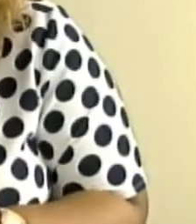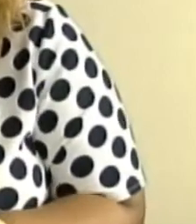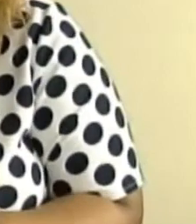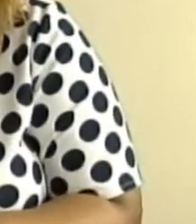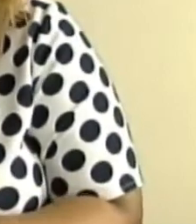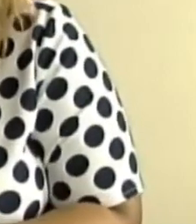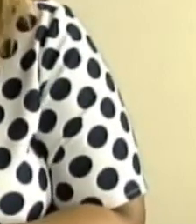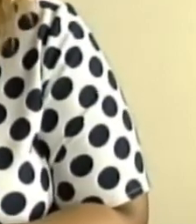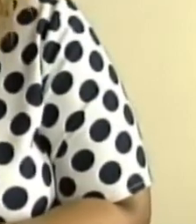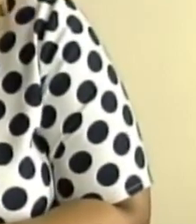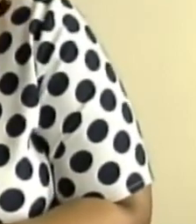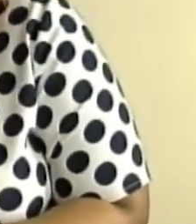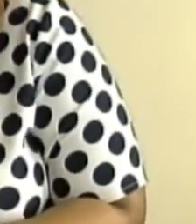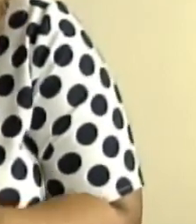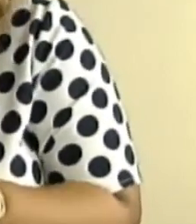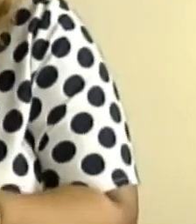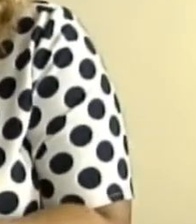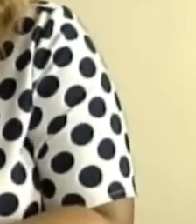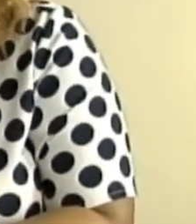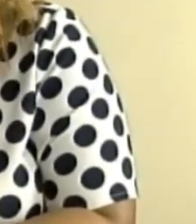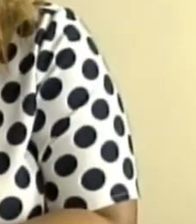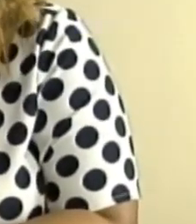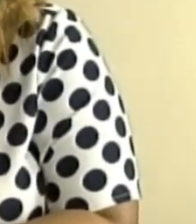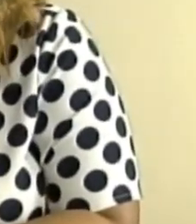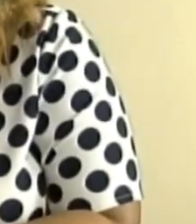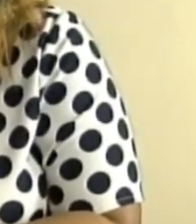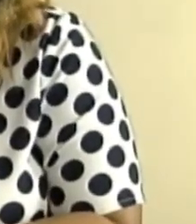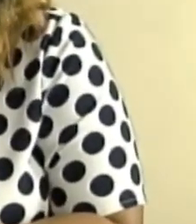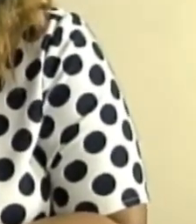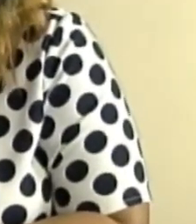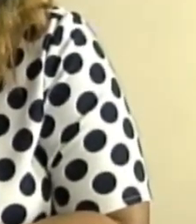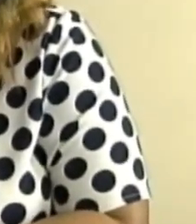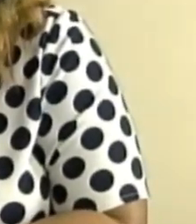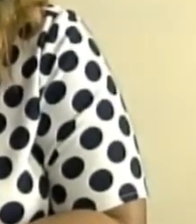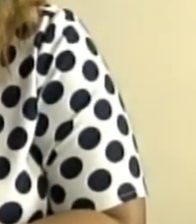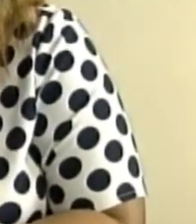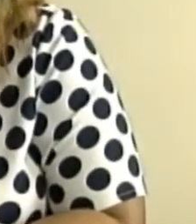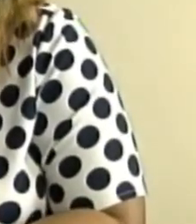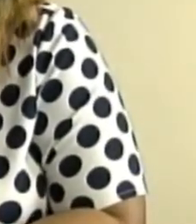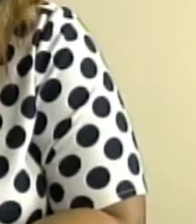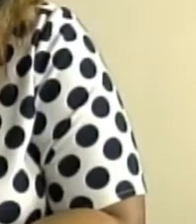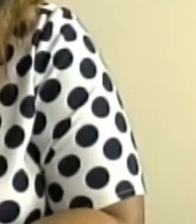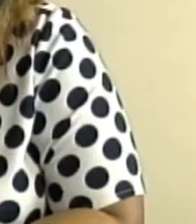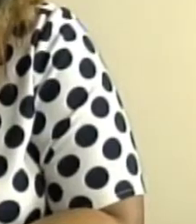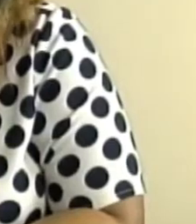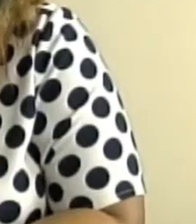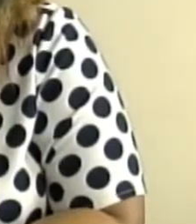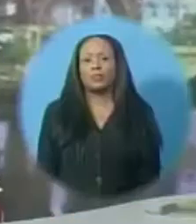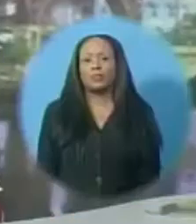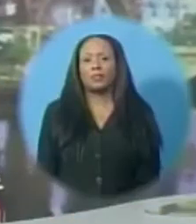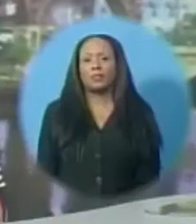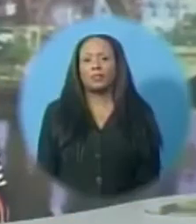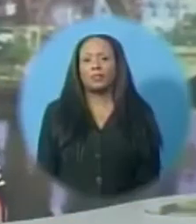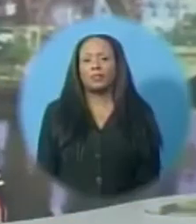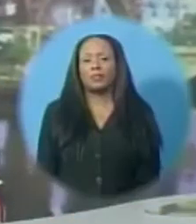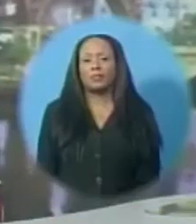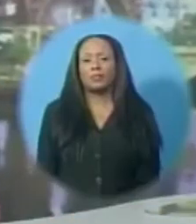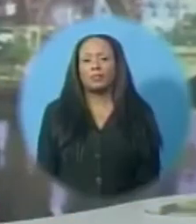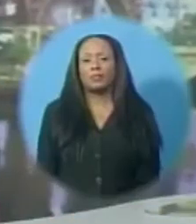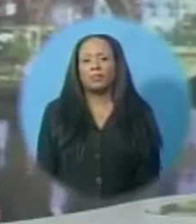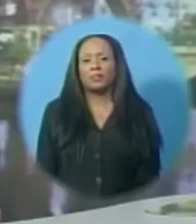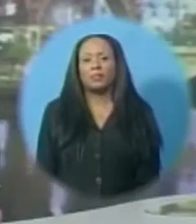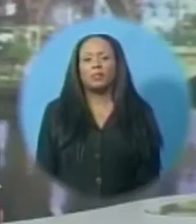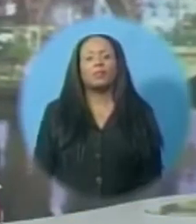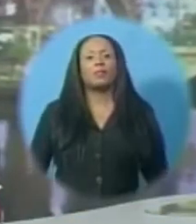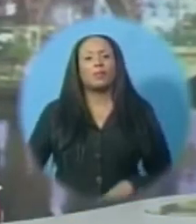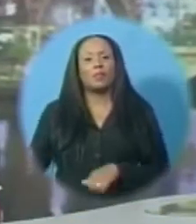is this is the information that we have, but the question becomes, is it completely accurate? Barbados is